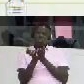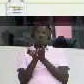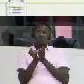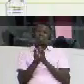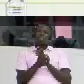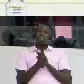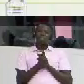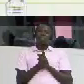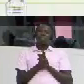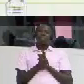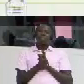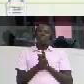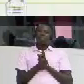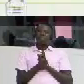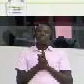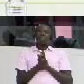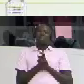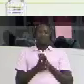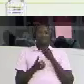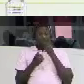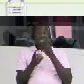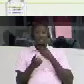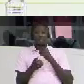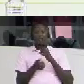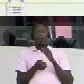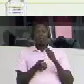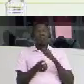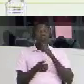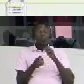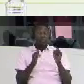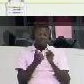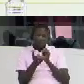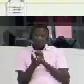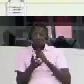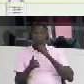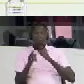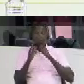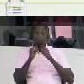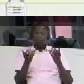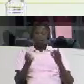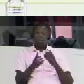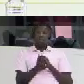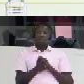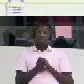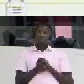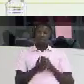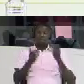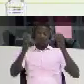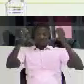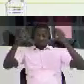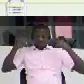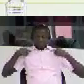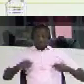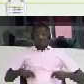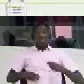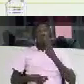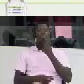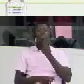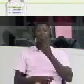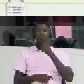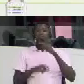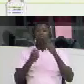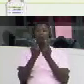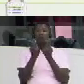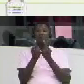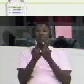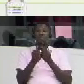group. ñu ne sëriñ lañu. They said they were marabouts. ñu ngi sol lu xonxa. They were dressed in red.